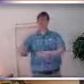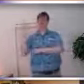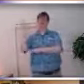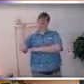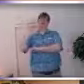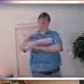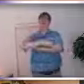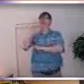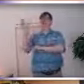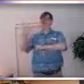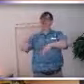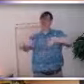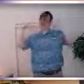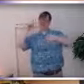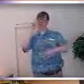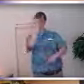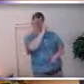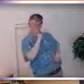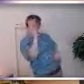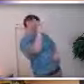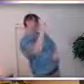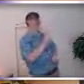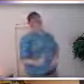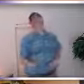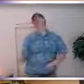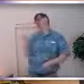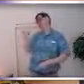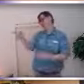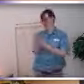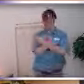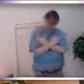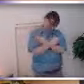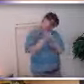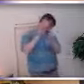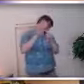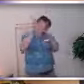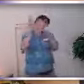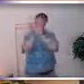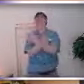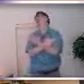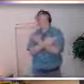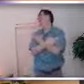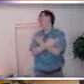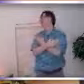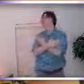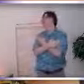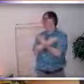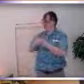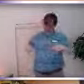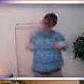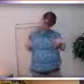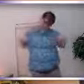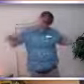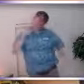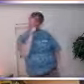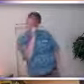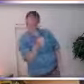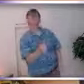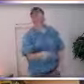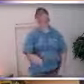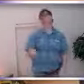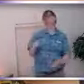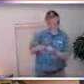on a happy face. We're going to be love. We're going to choose love. And we feel good. We get